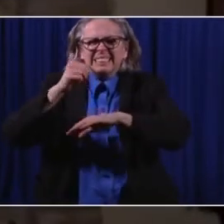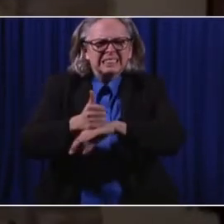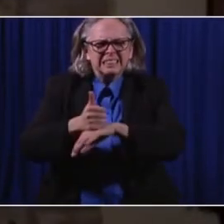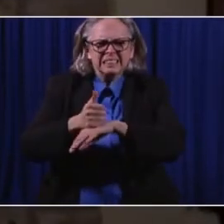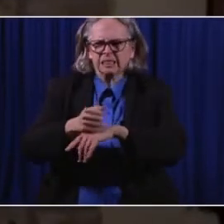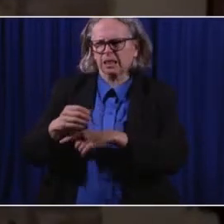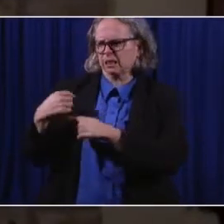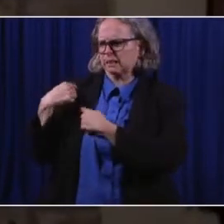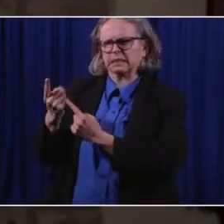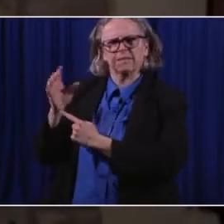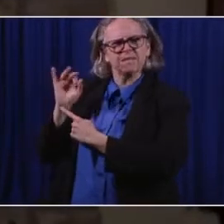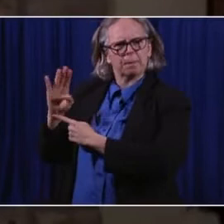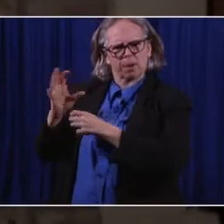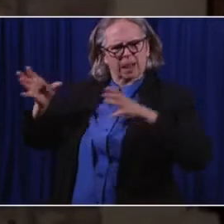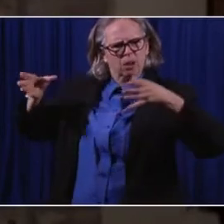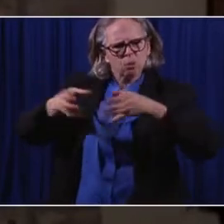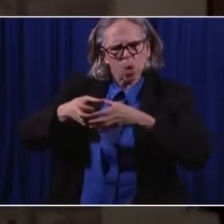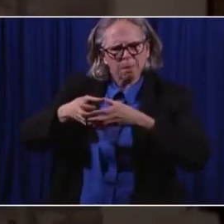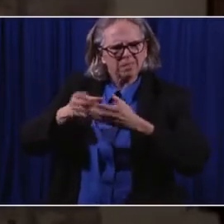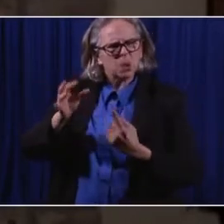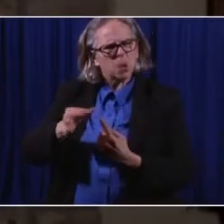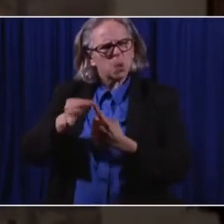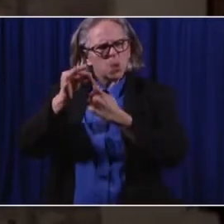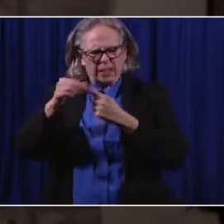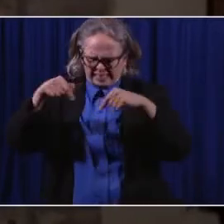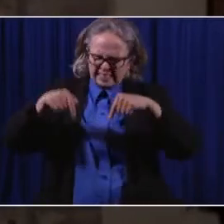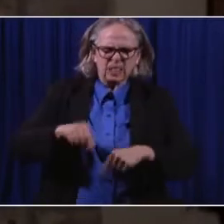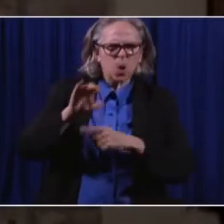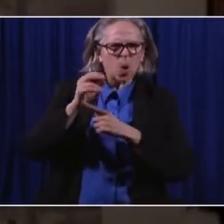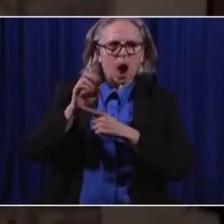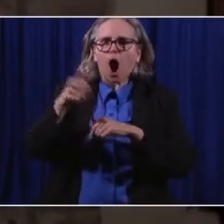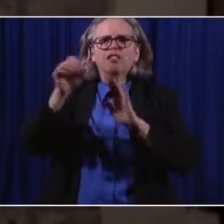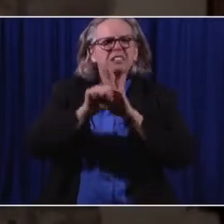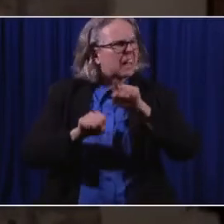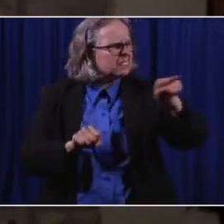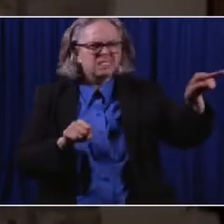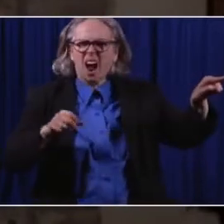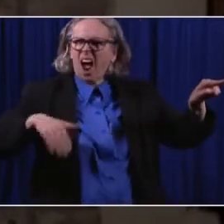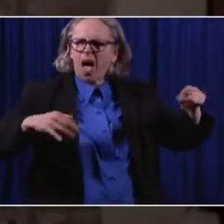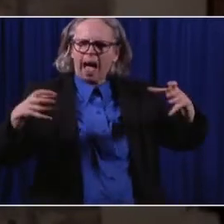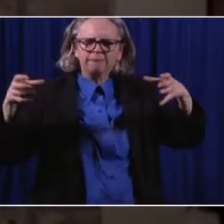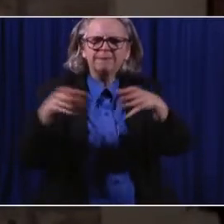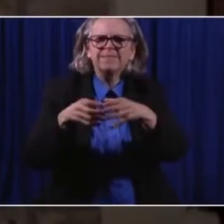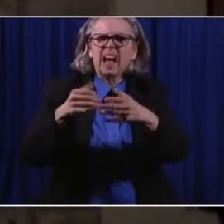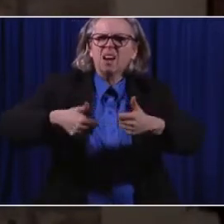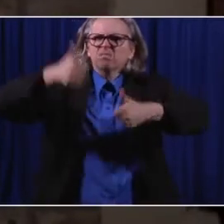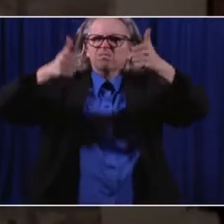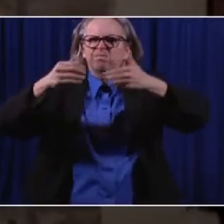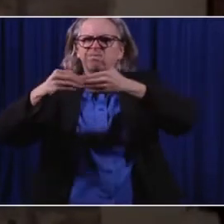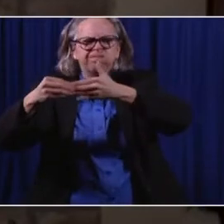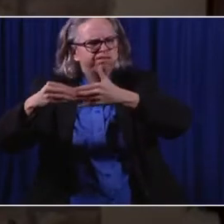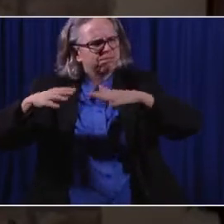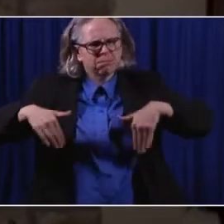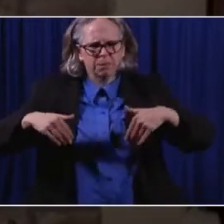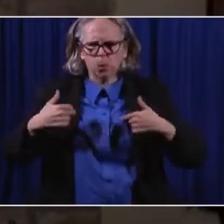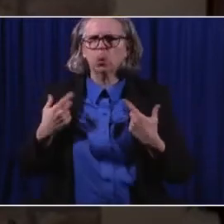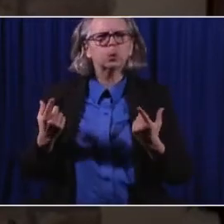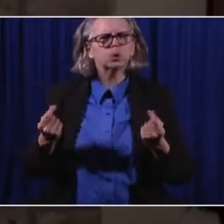March, when we tried to, you know, really pull everybody together. We have a great relationship with the Ohio